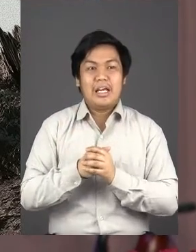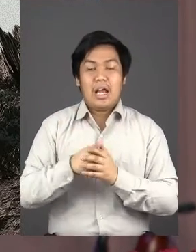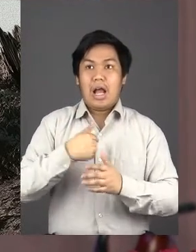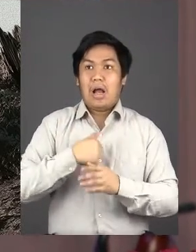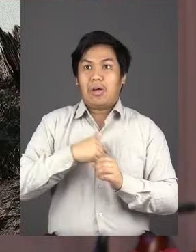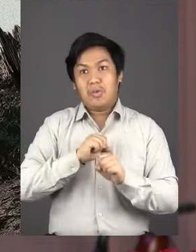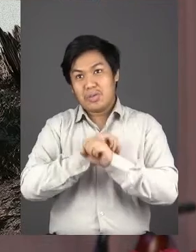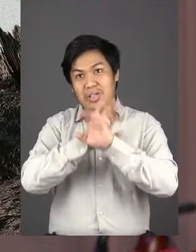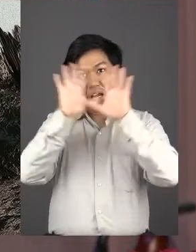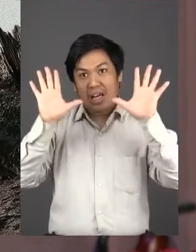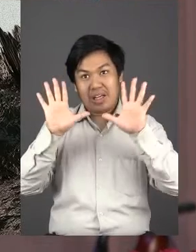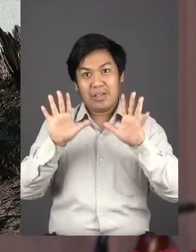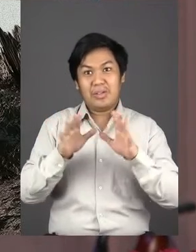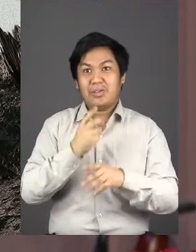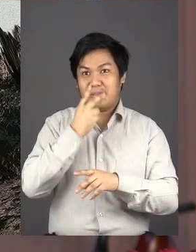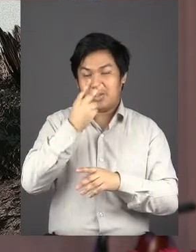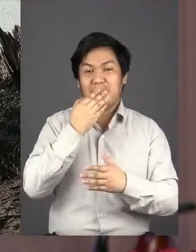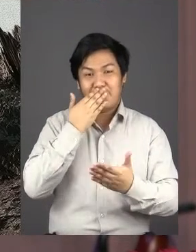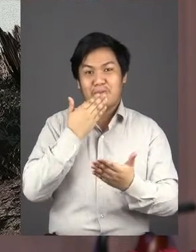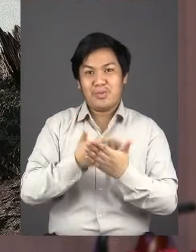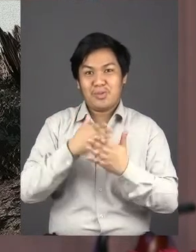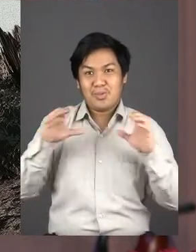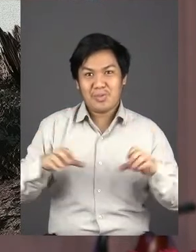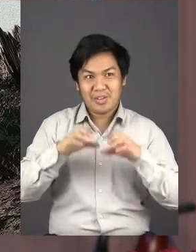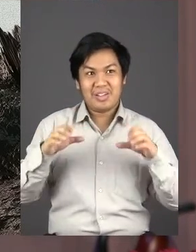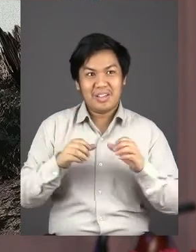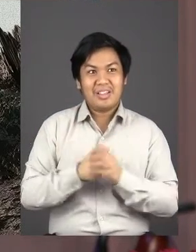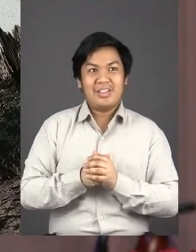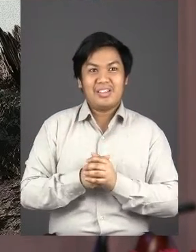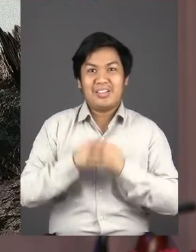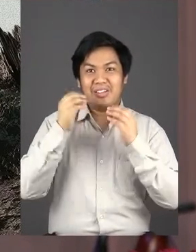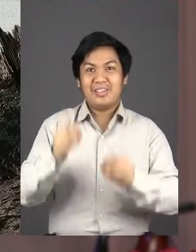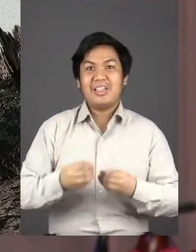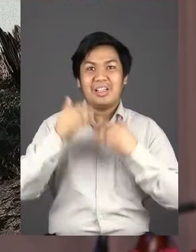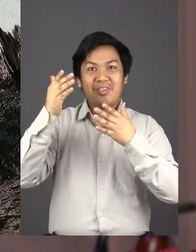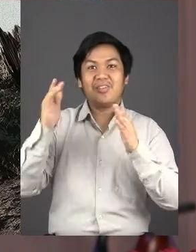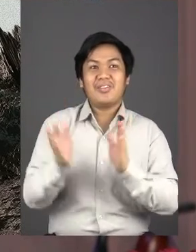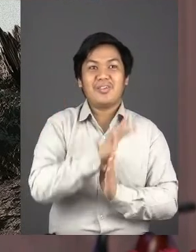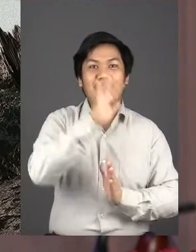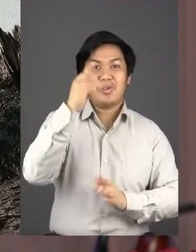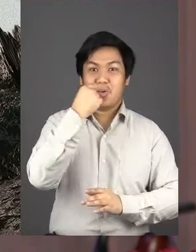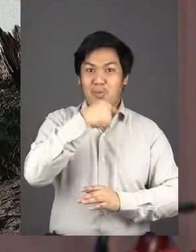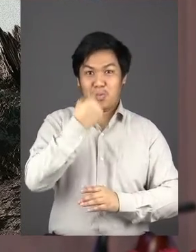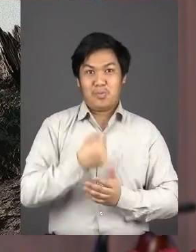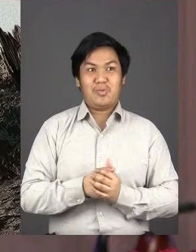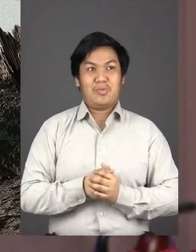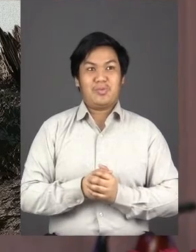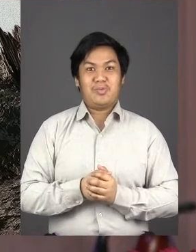shining so that they might see my good works and give glory to whom?